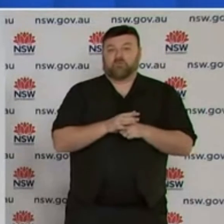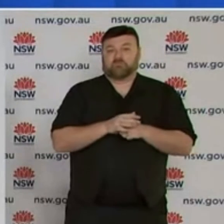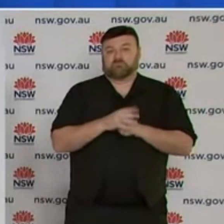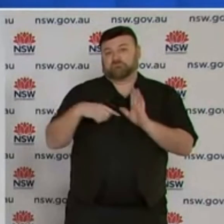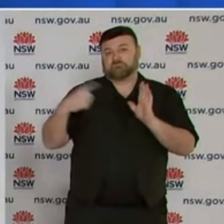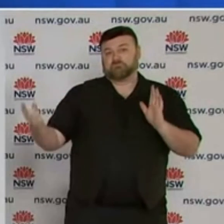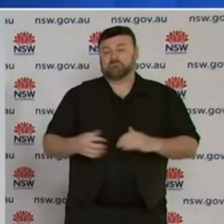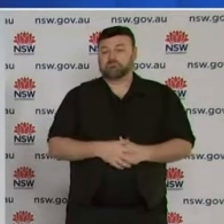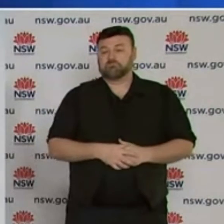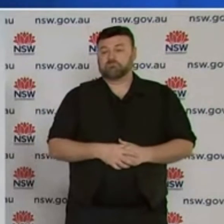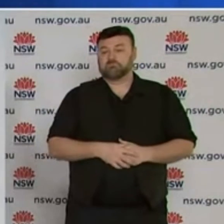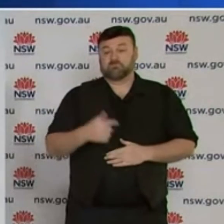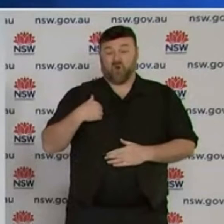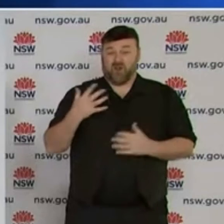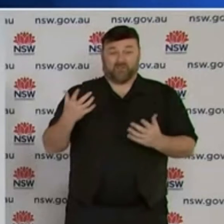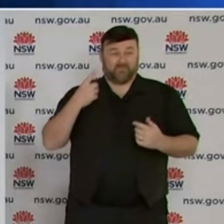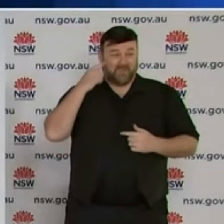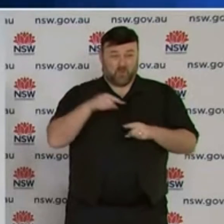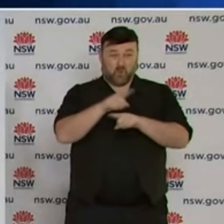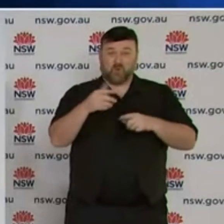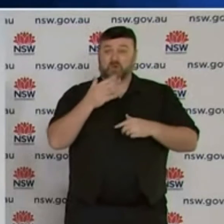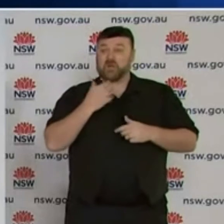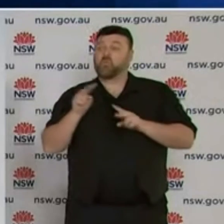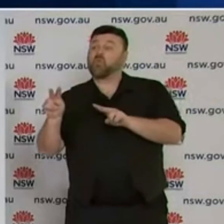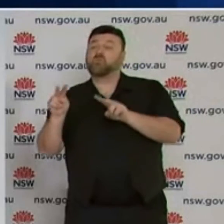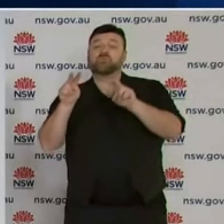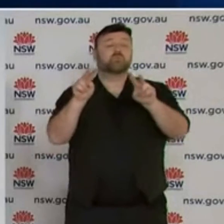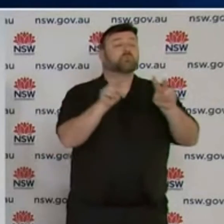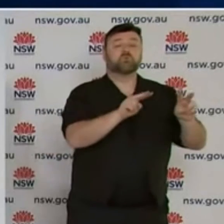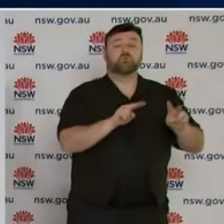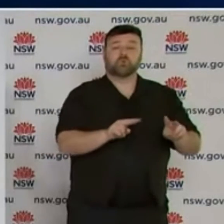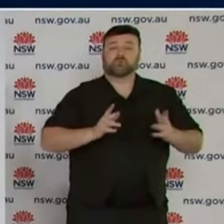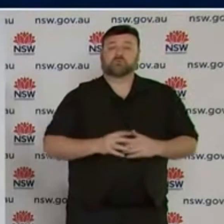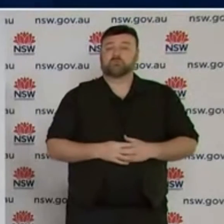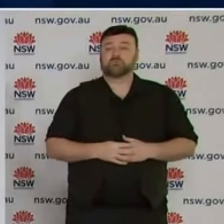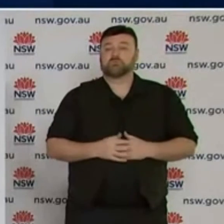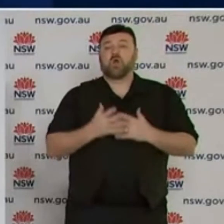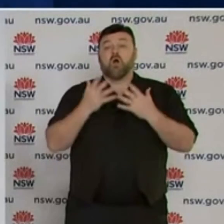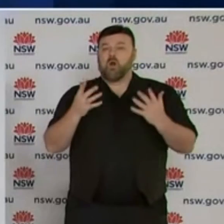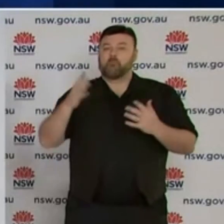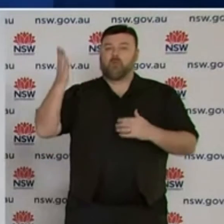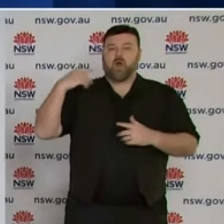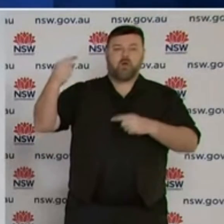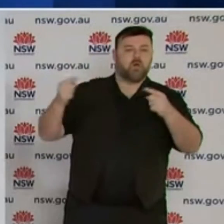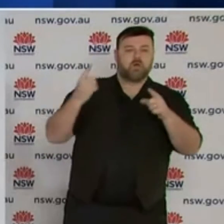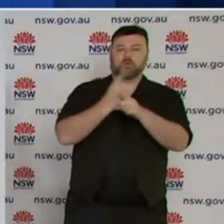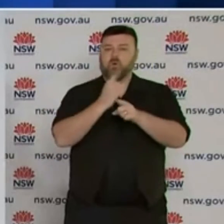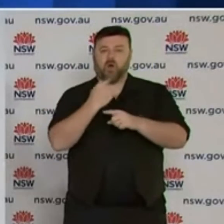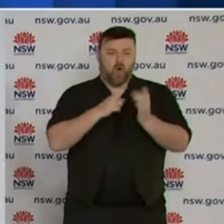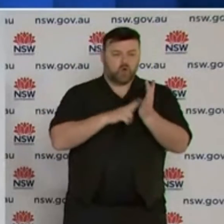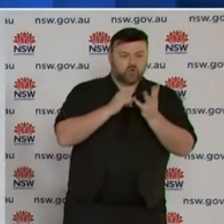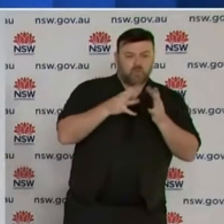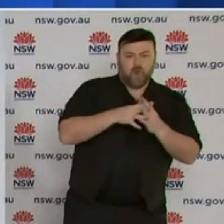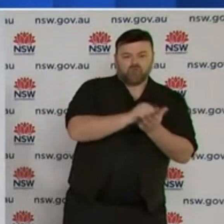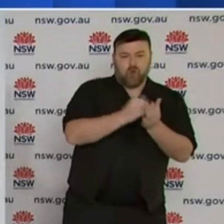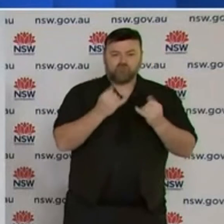what's happening in New South Wales, to watch what's happening in Victoria. There was a lot of debate about New South Wales not having done the right thing, or Victoria have or haven't.